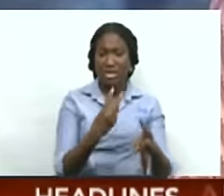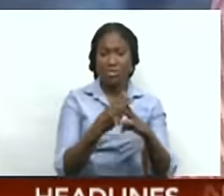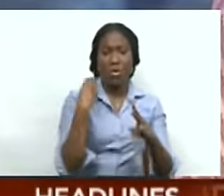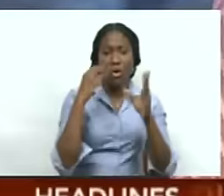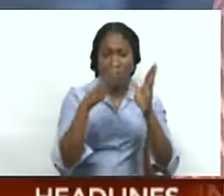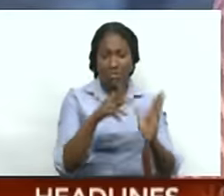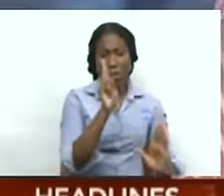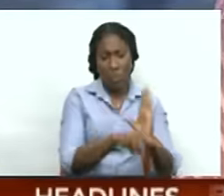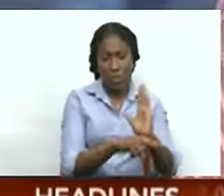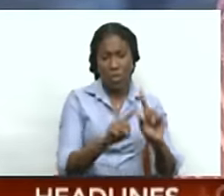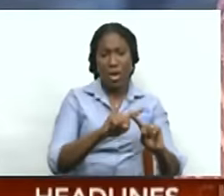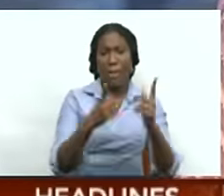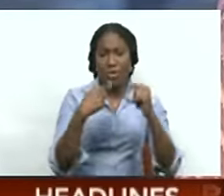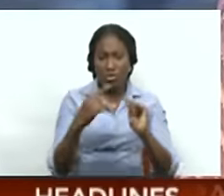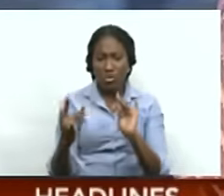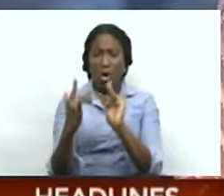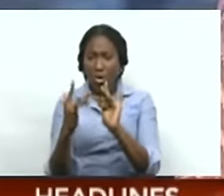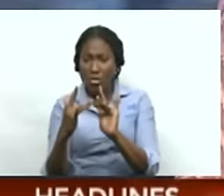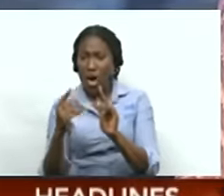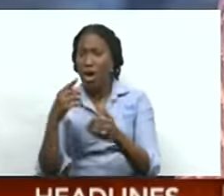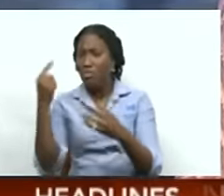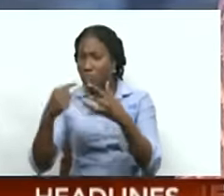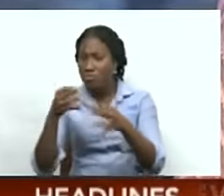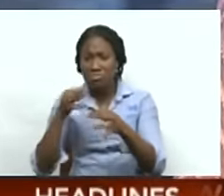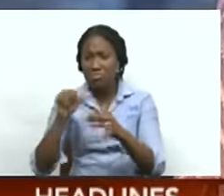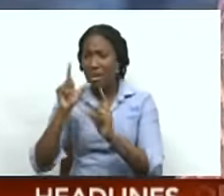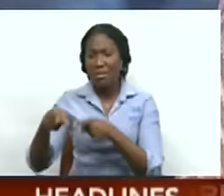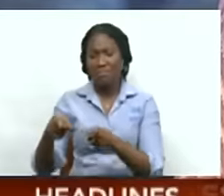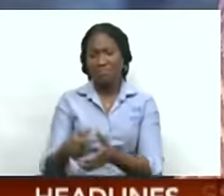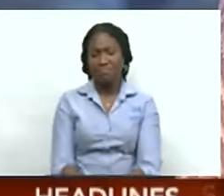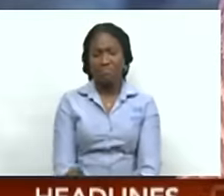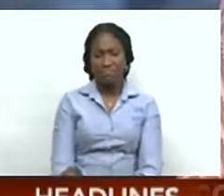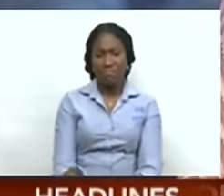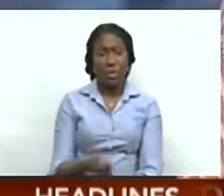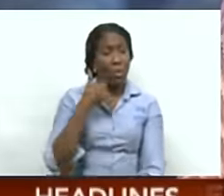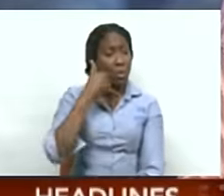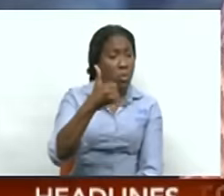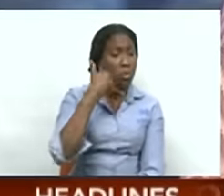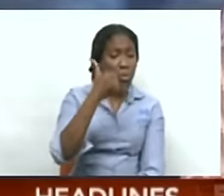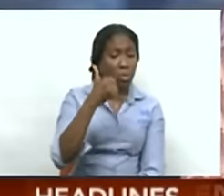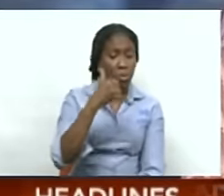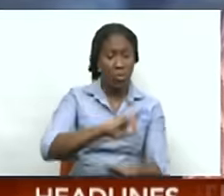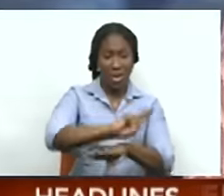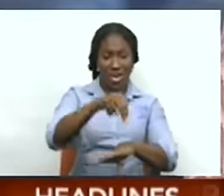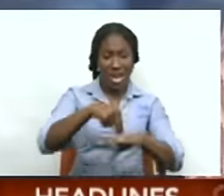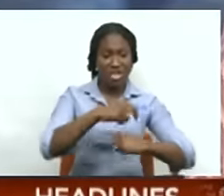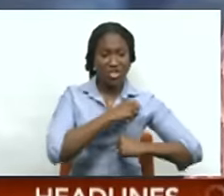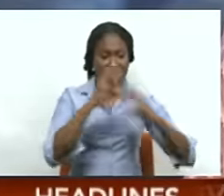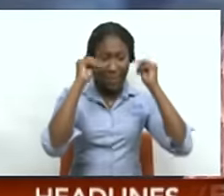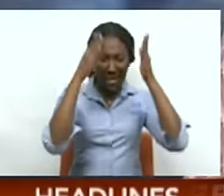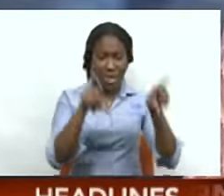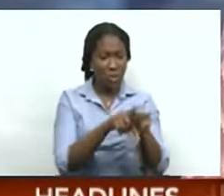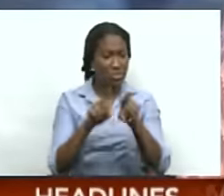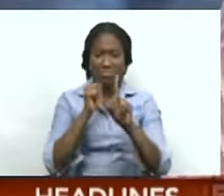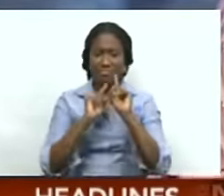association's concerns were futile. Calls and messages to the National Security Minister also went unanswered.